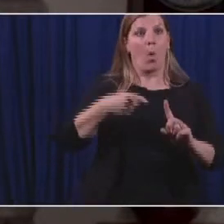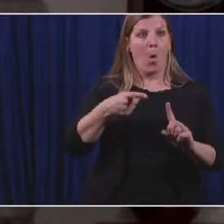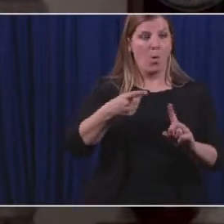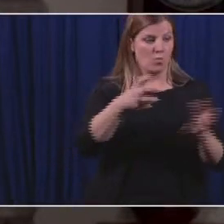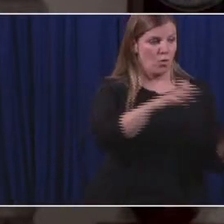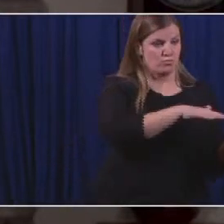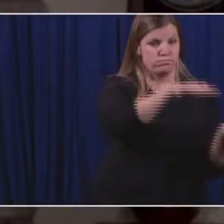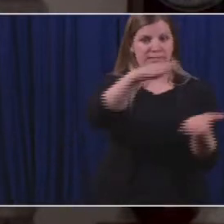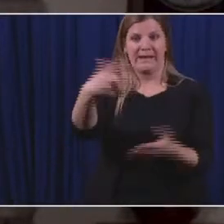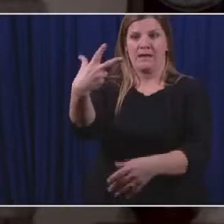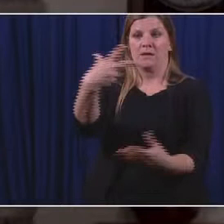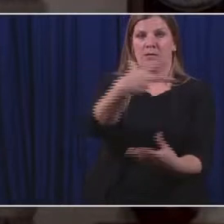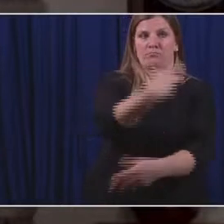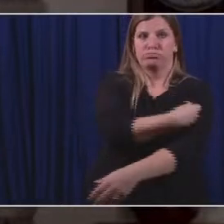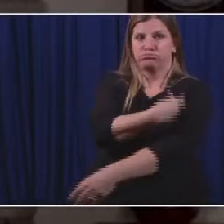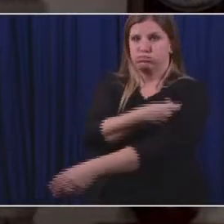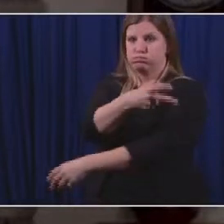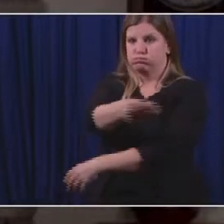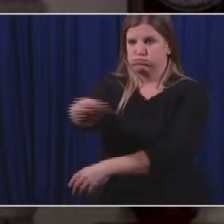possible.